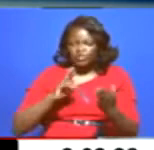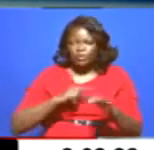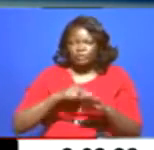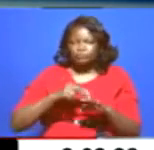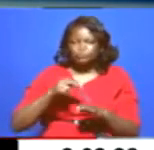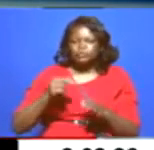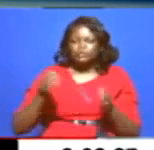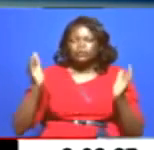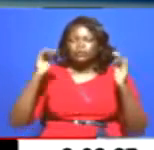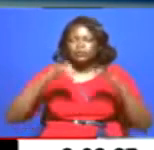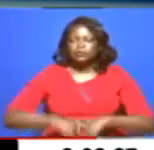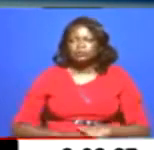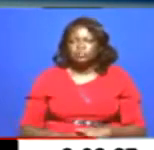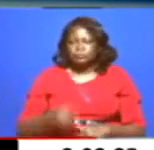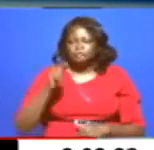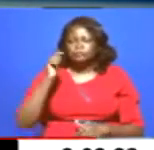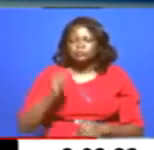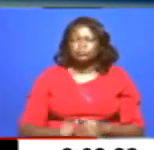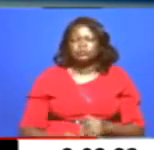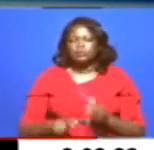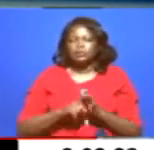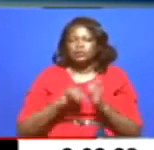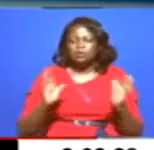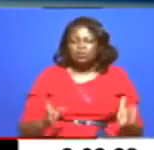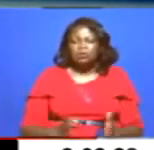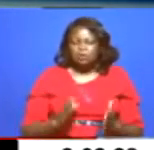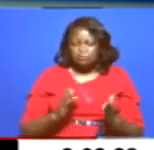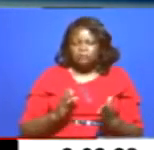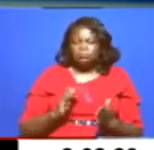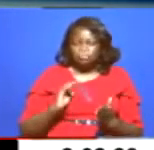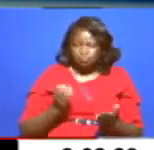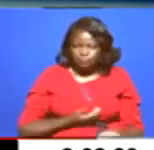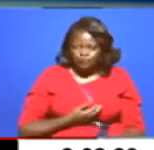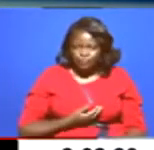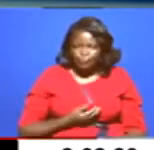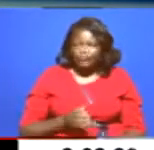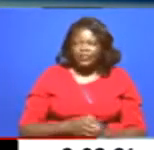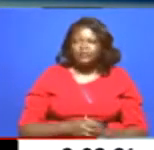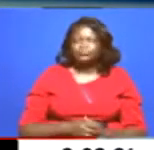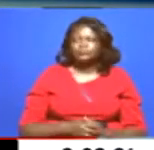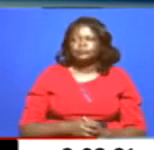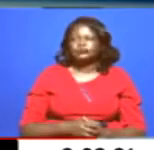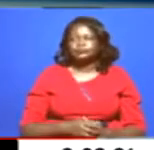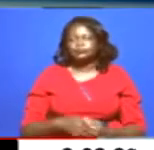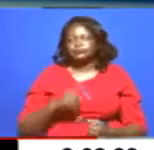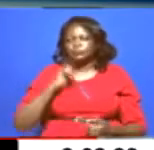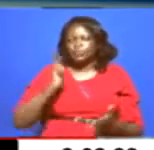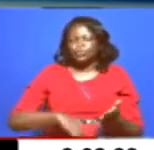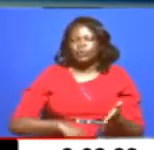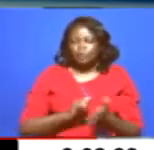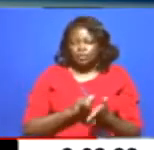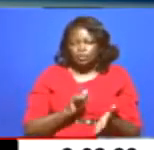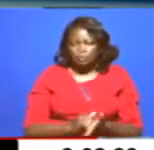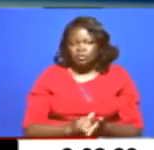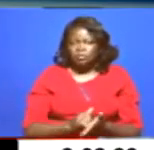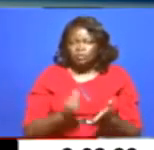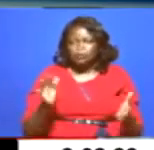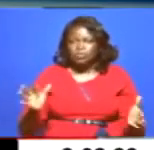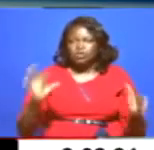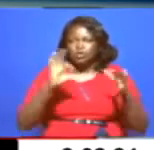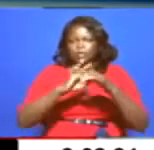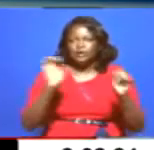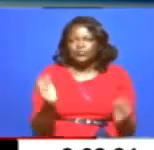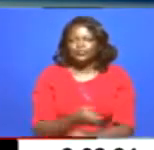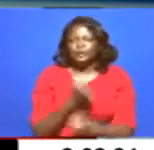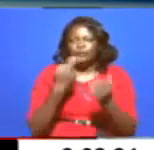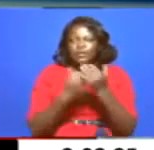Affairs Committee, Assistant Registrar of Political Parties Ali Abdullahi also submitted that coalitions cannot partner